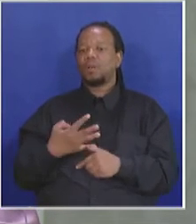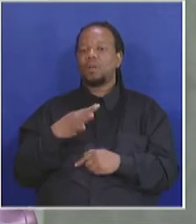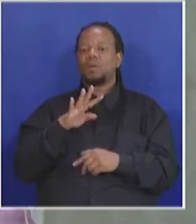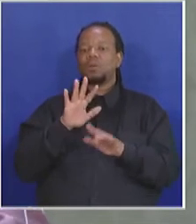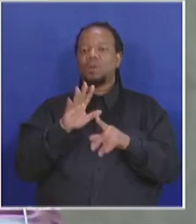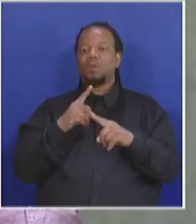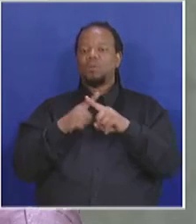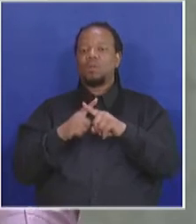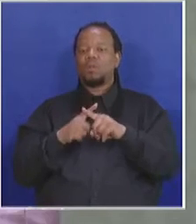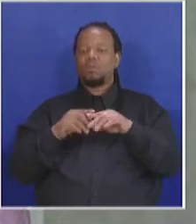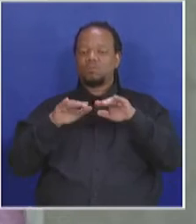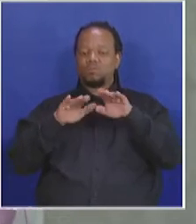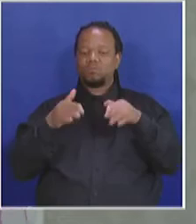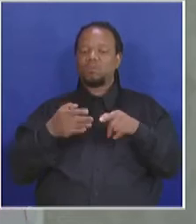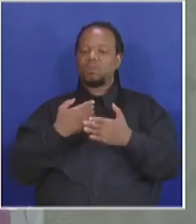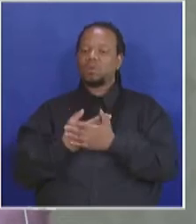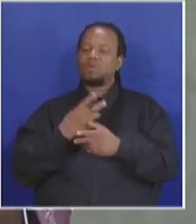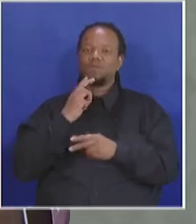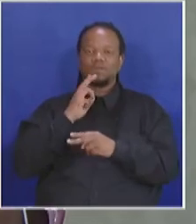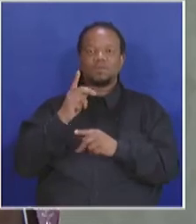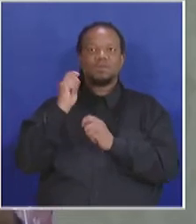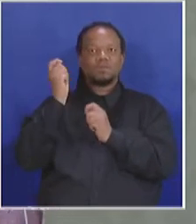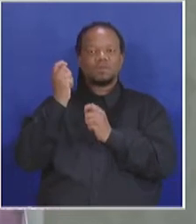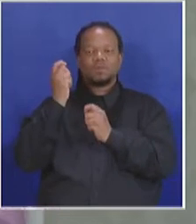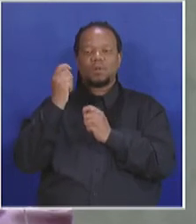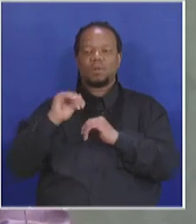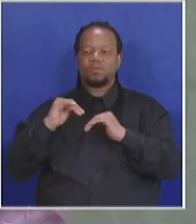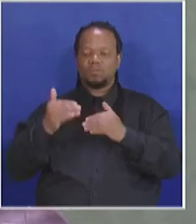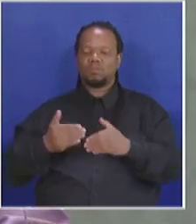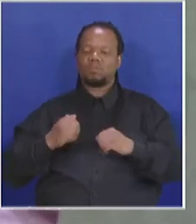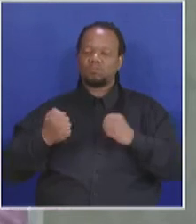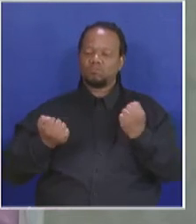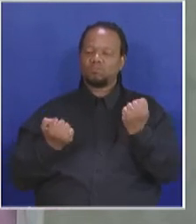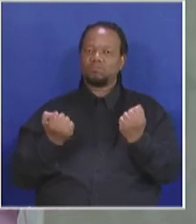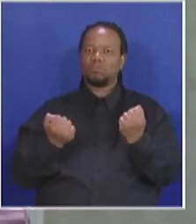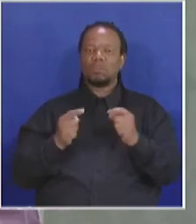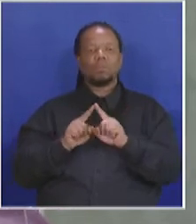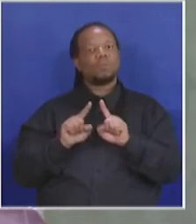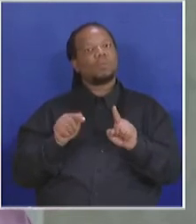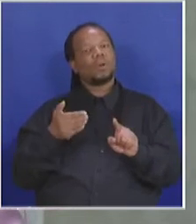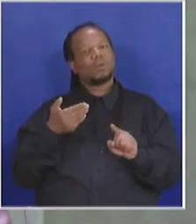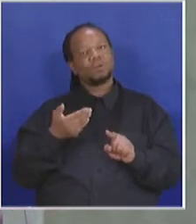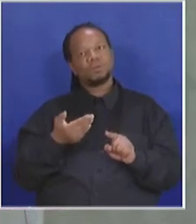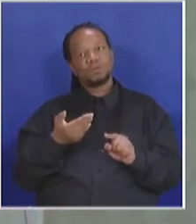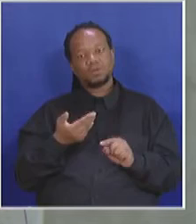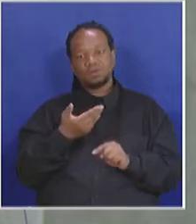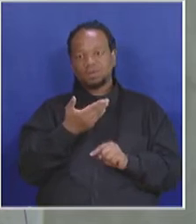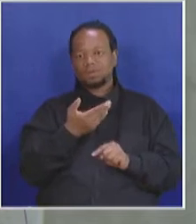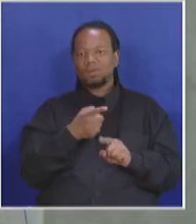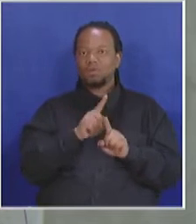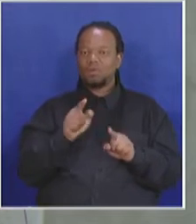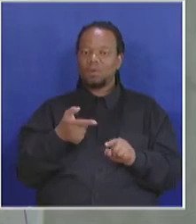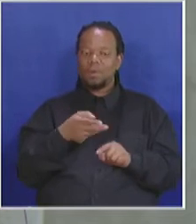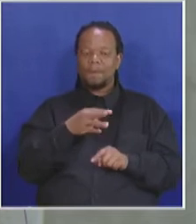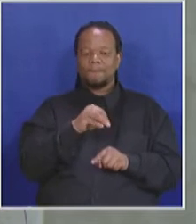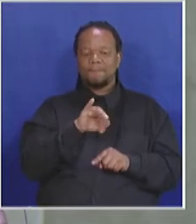increase coverage to the rural areas. The operational funds at the Kokwa Clinic do not sufficiently cover compensation for mileage claims for